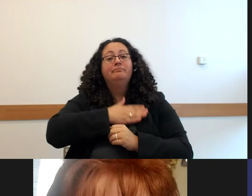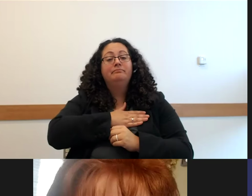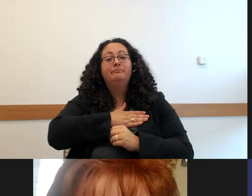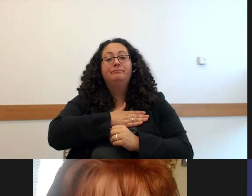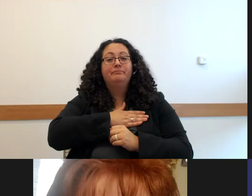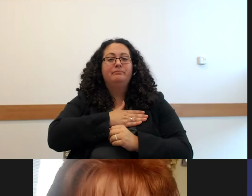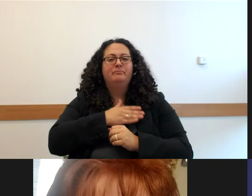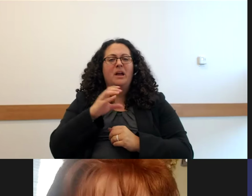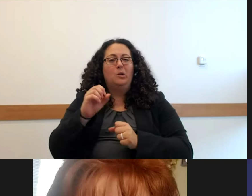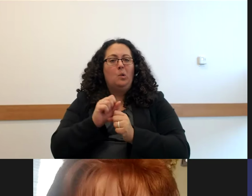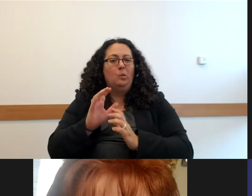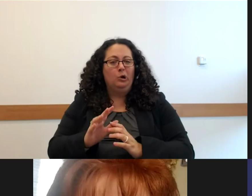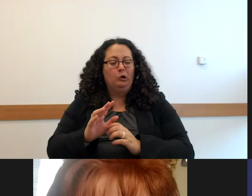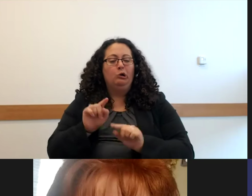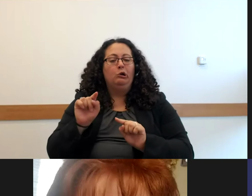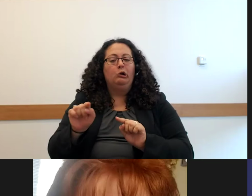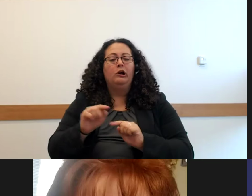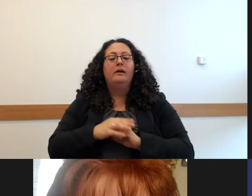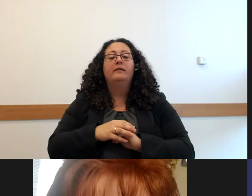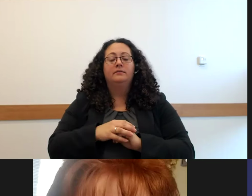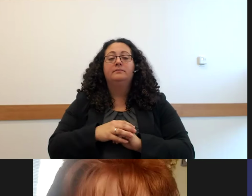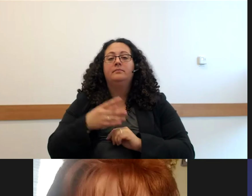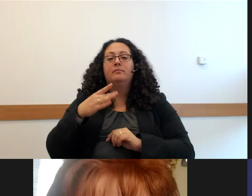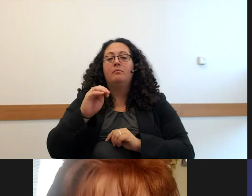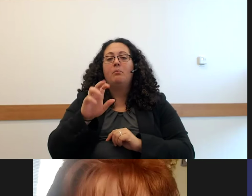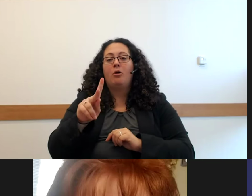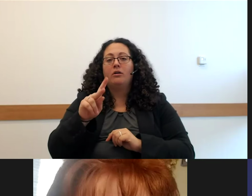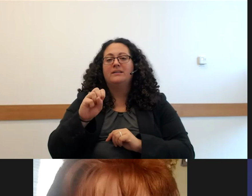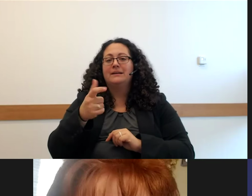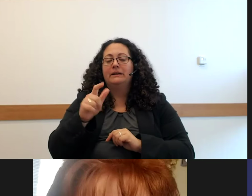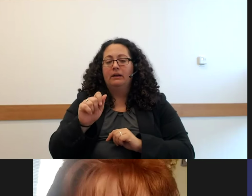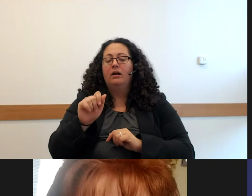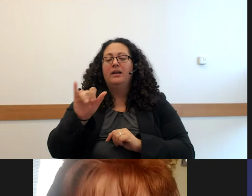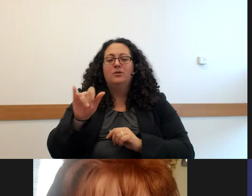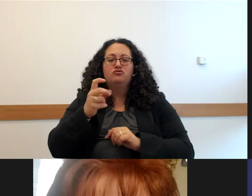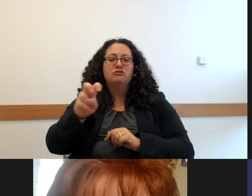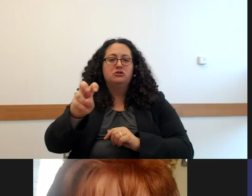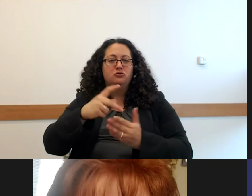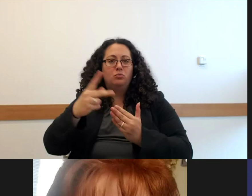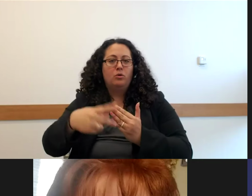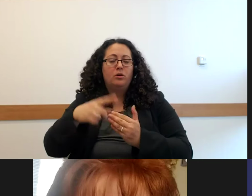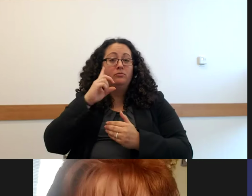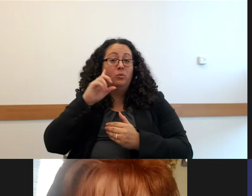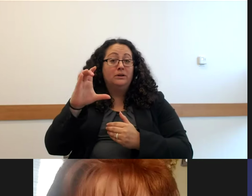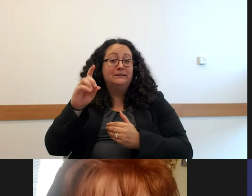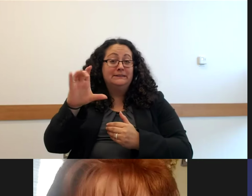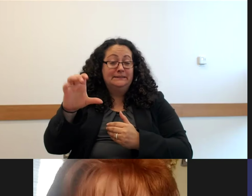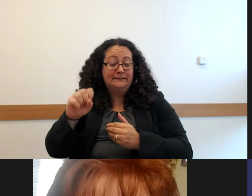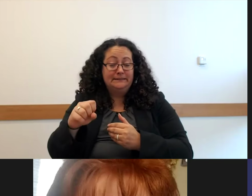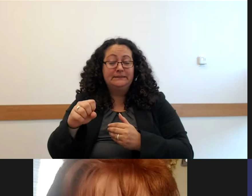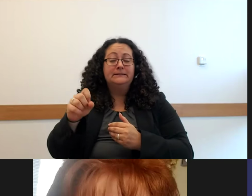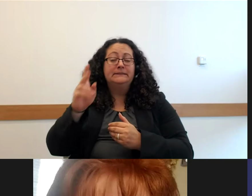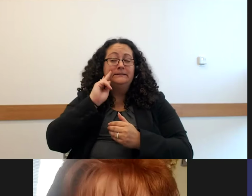My colleague at the time was Mark Sanya, who was running the transition work group program for the DCs, started seeing